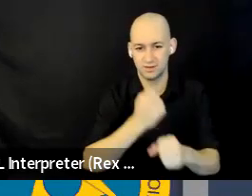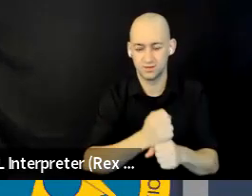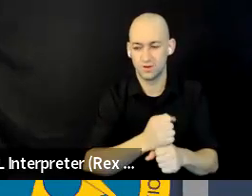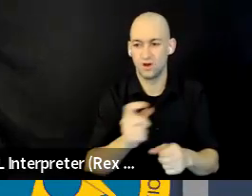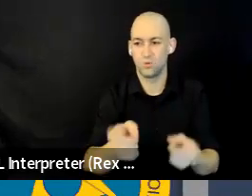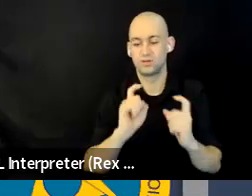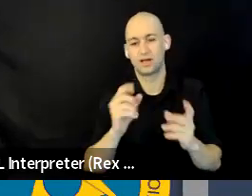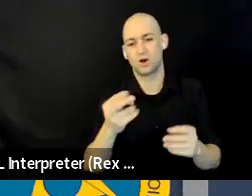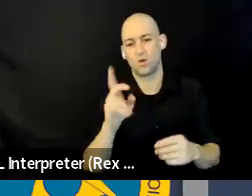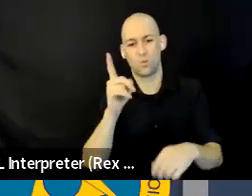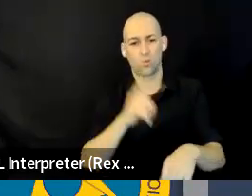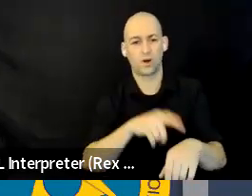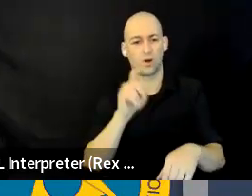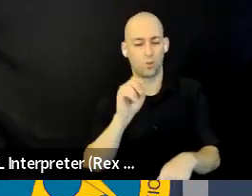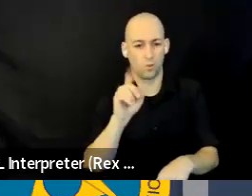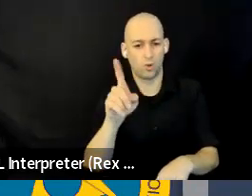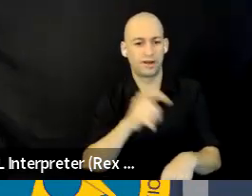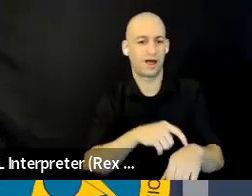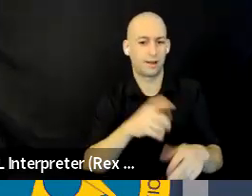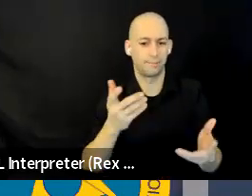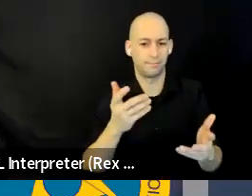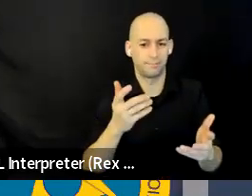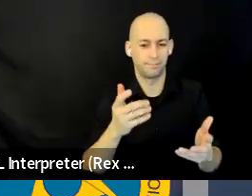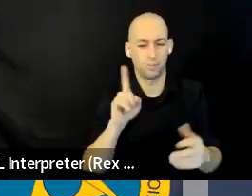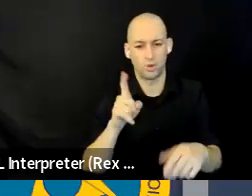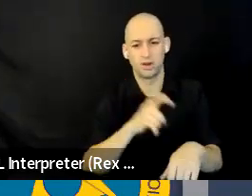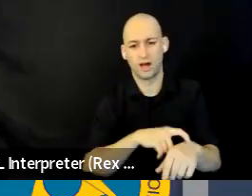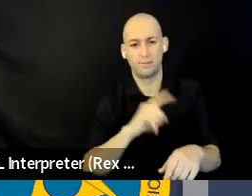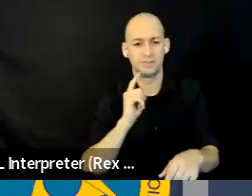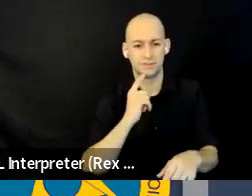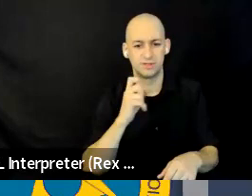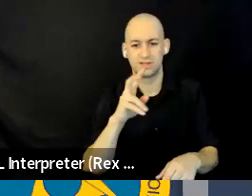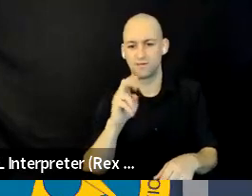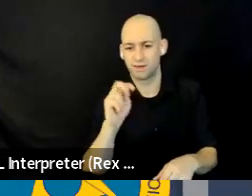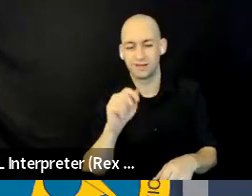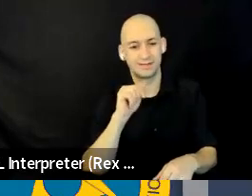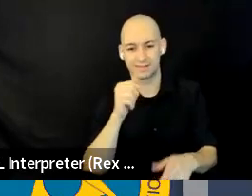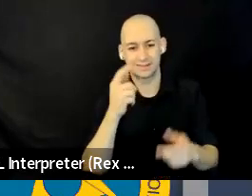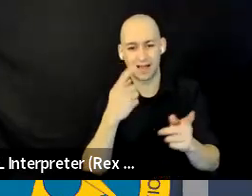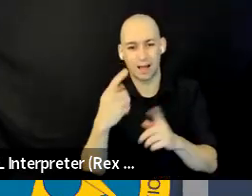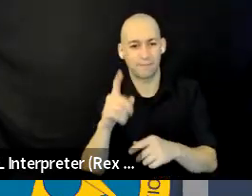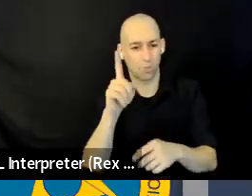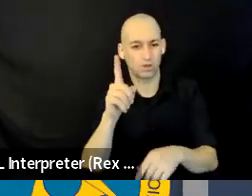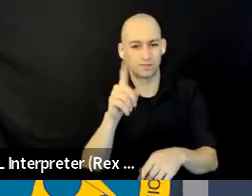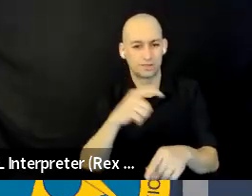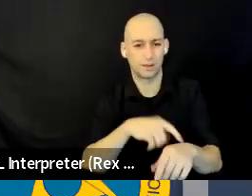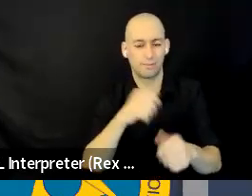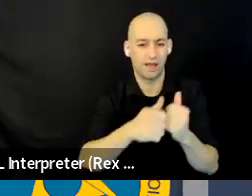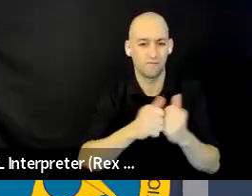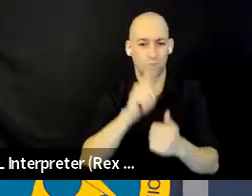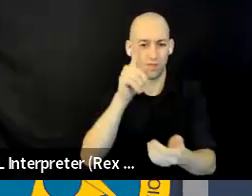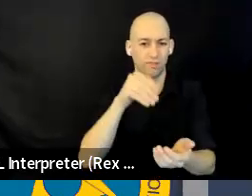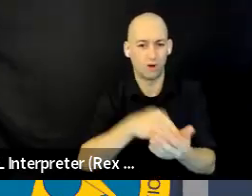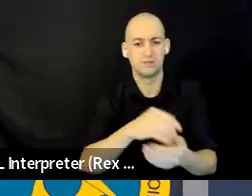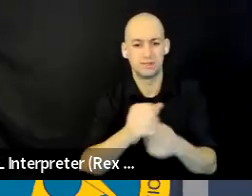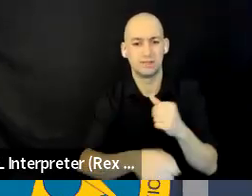one-off. These one-off extreme events aren't happening once every 1,000 years or once every 100